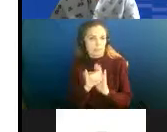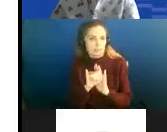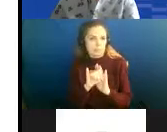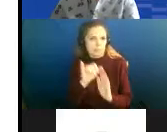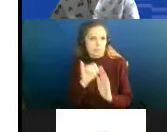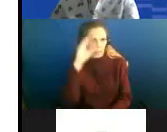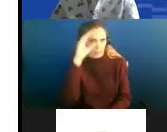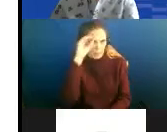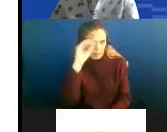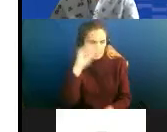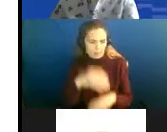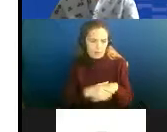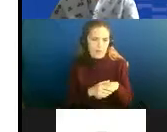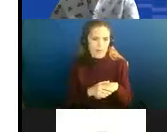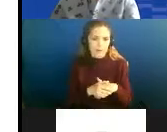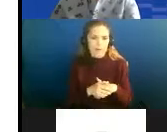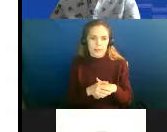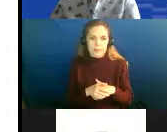or masculine